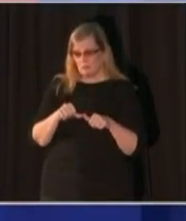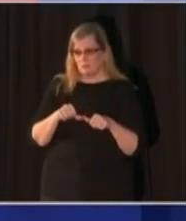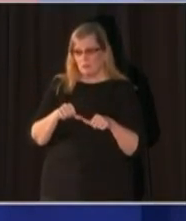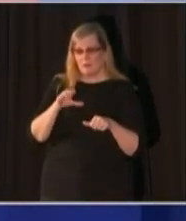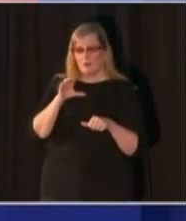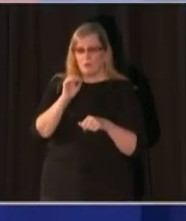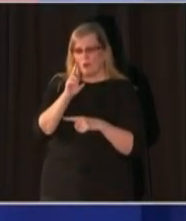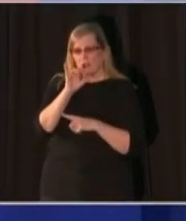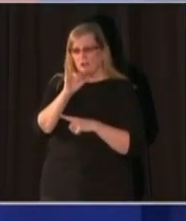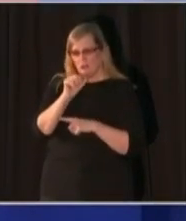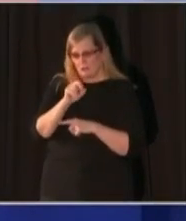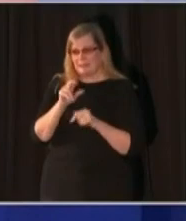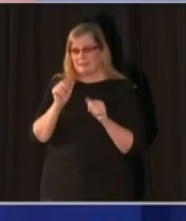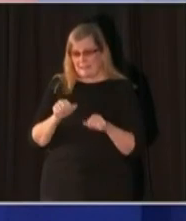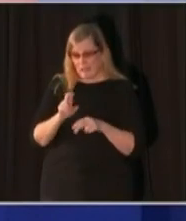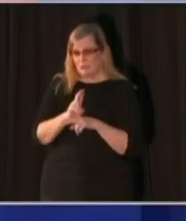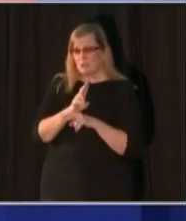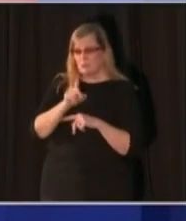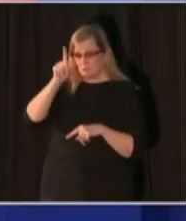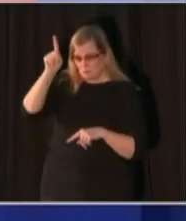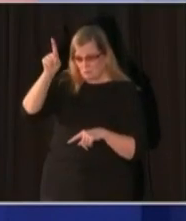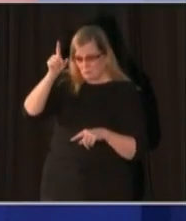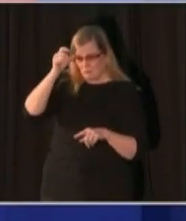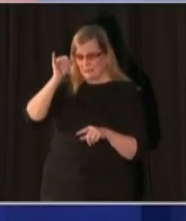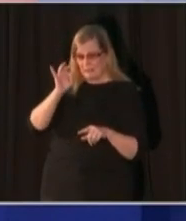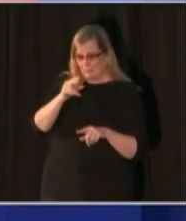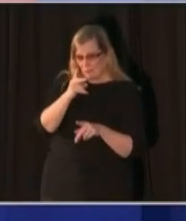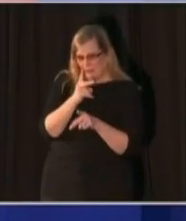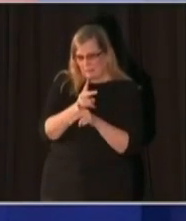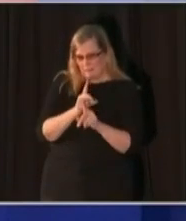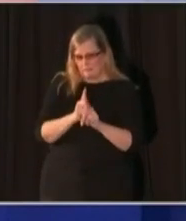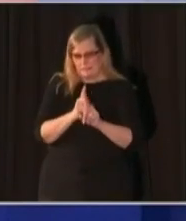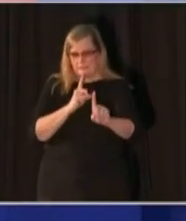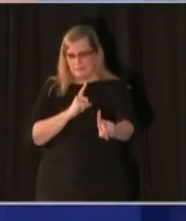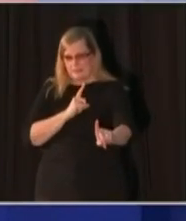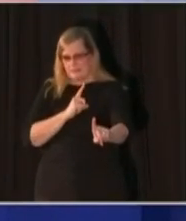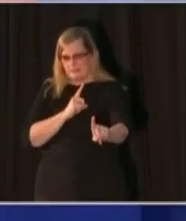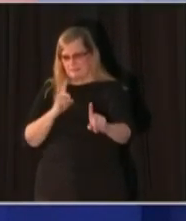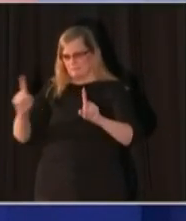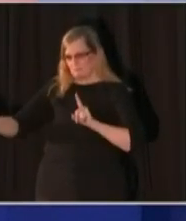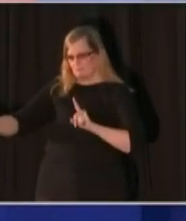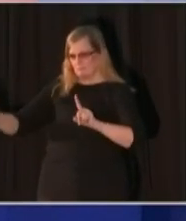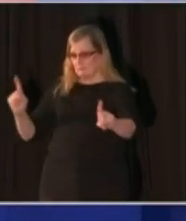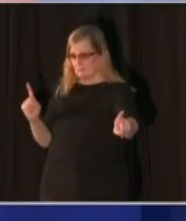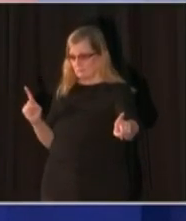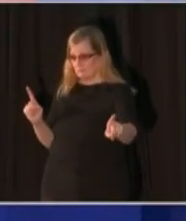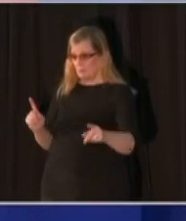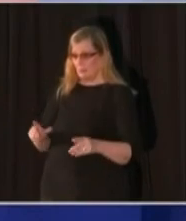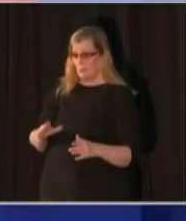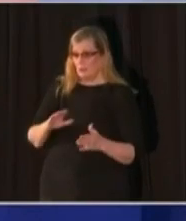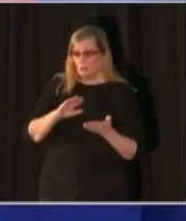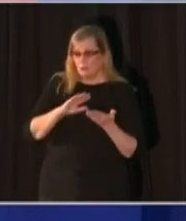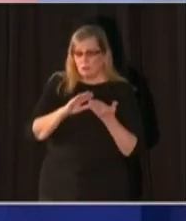practiced. And finally, it clarifies that community gardens are allowed to operate and stay open.